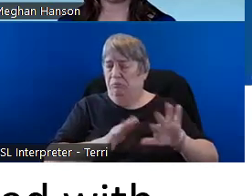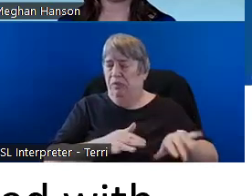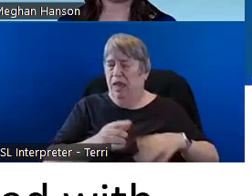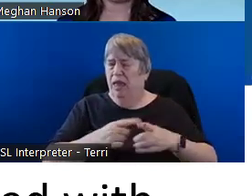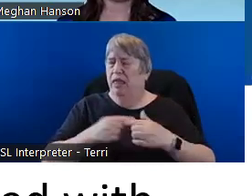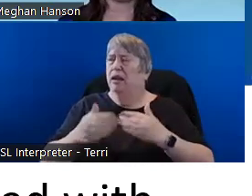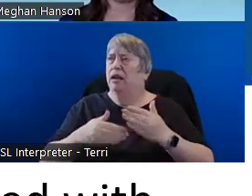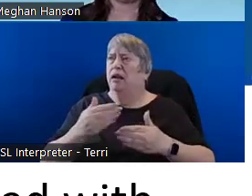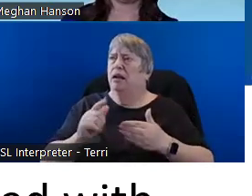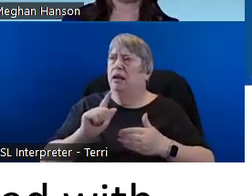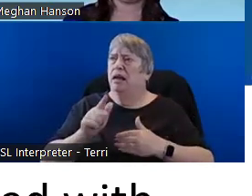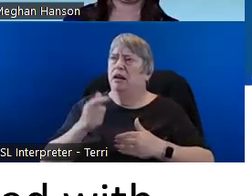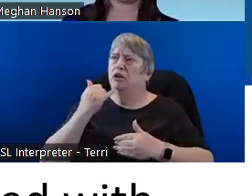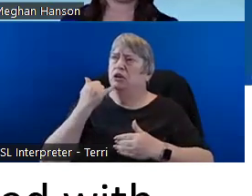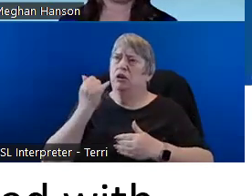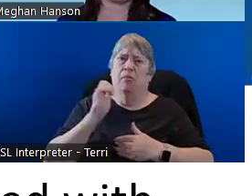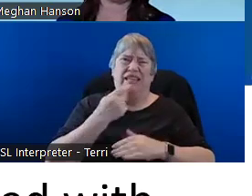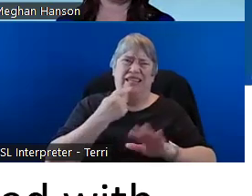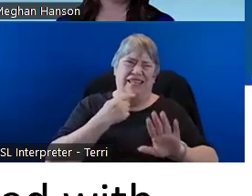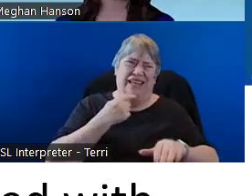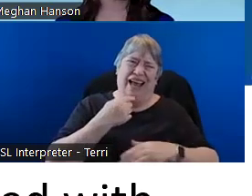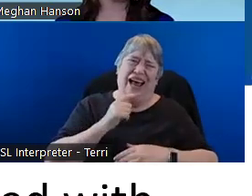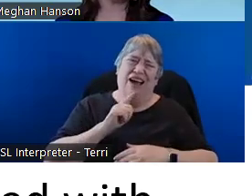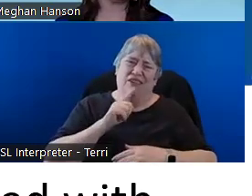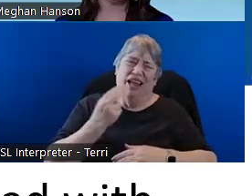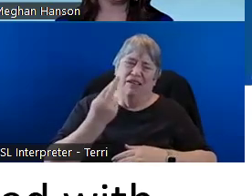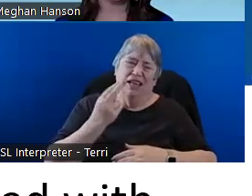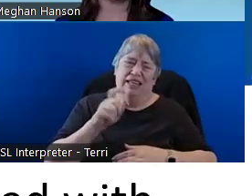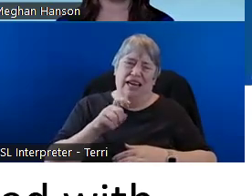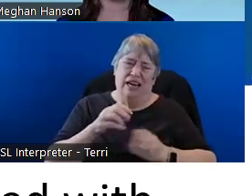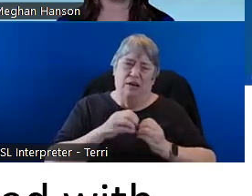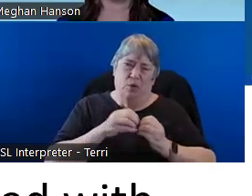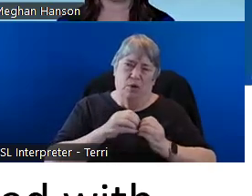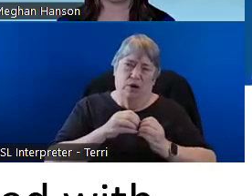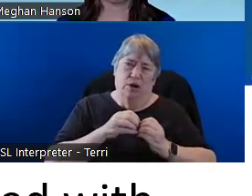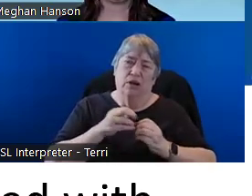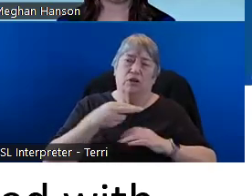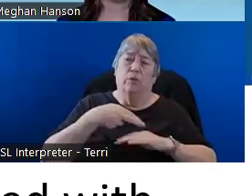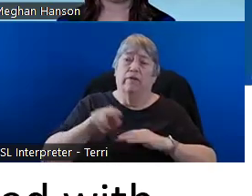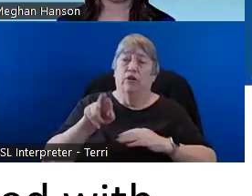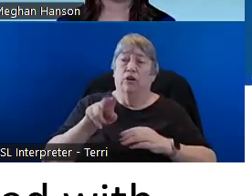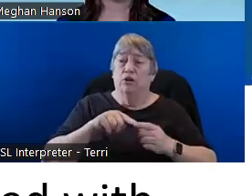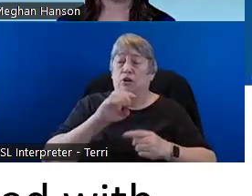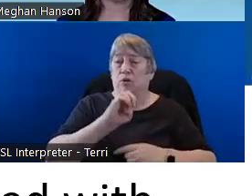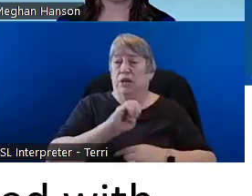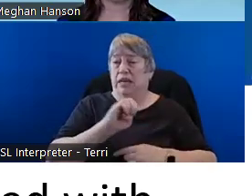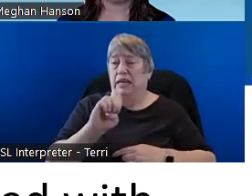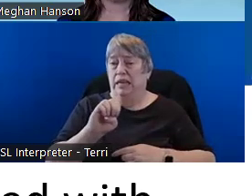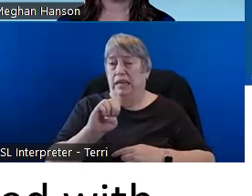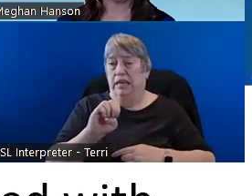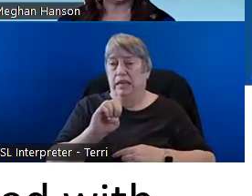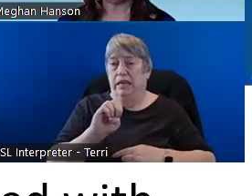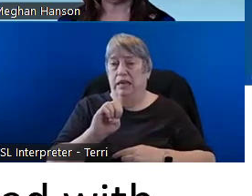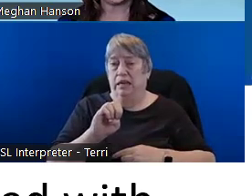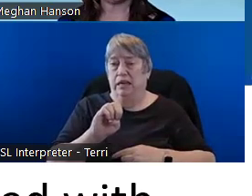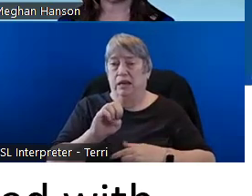little bit as these bumps in the road come up, so I need some additional supports. So we referred her into extended employment. And what